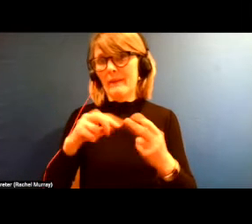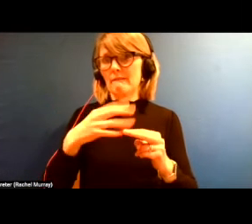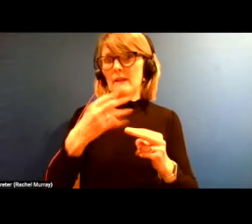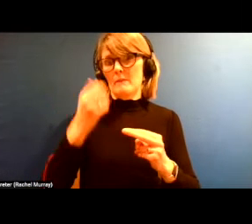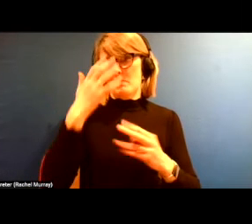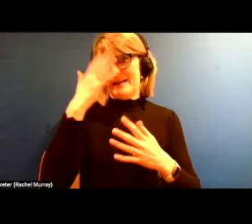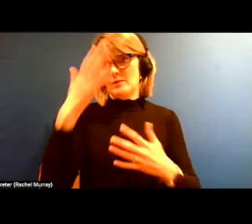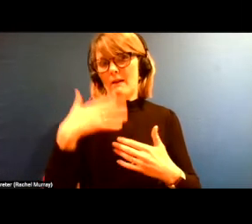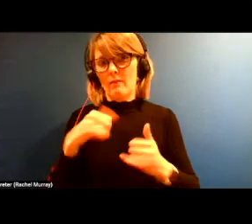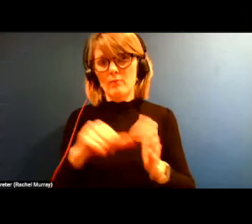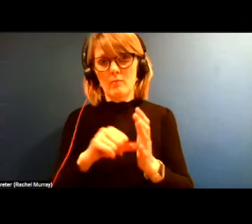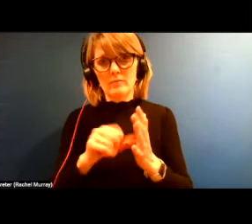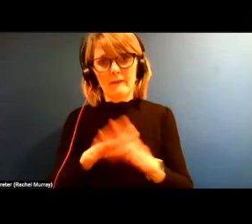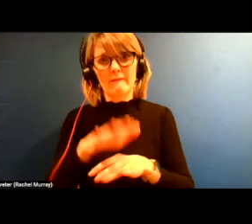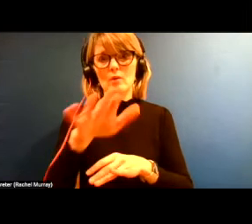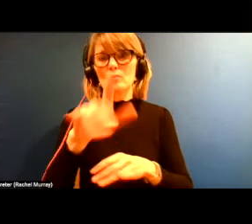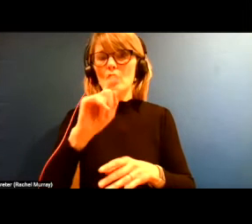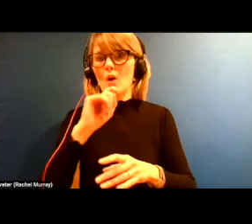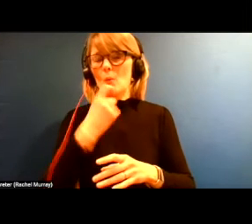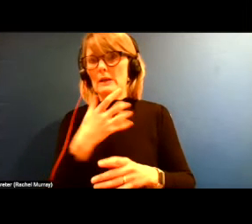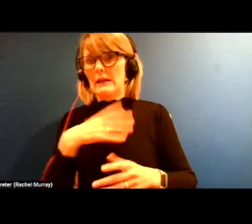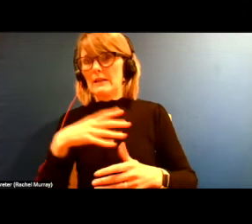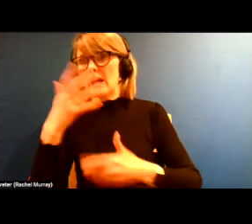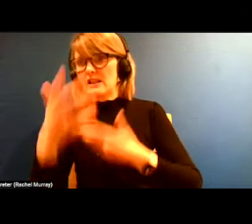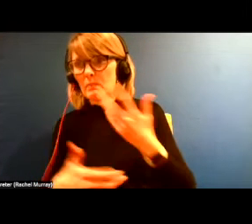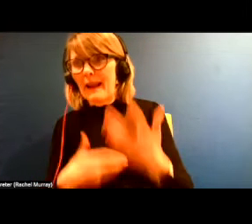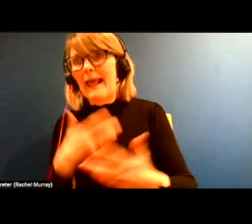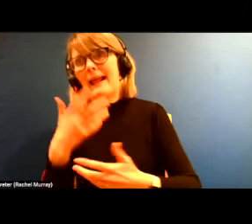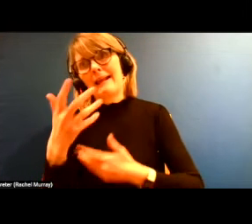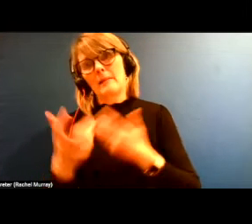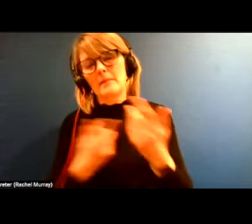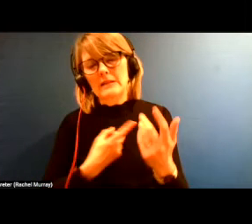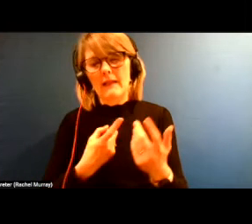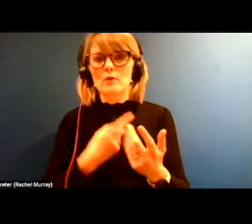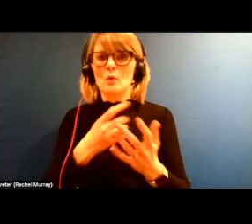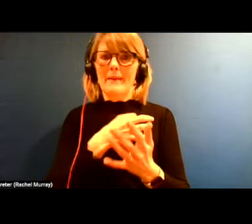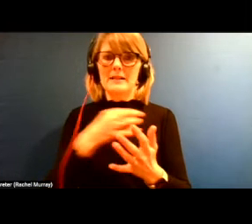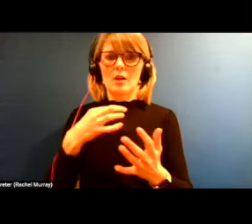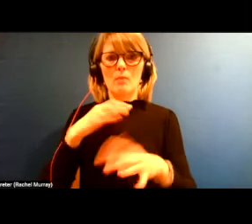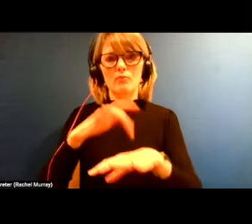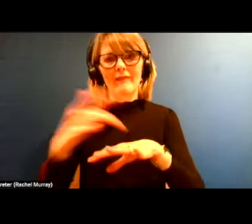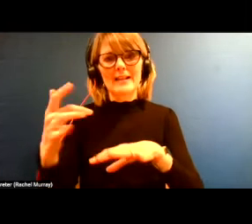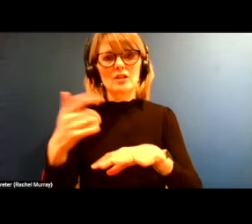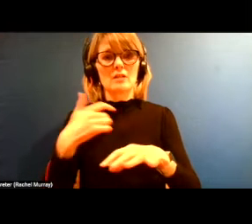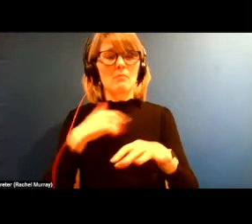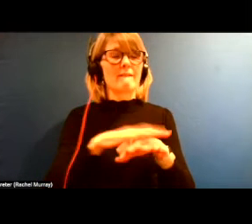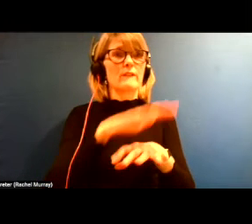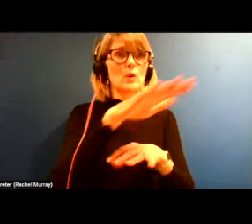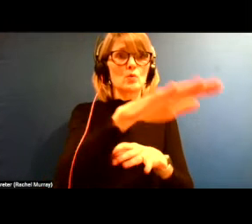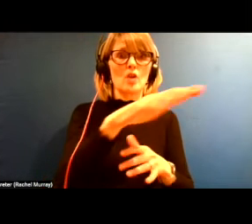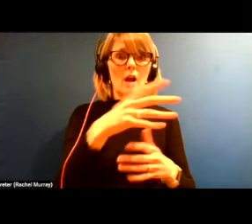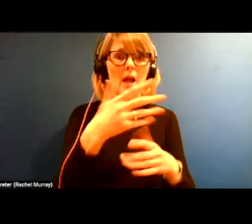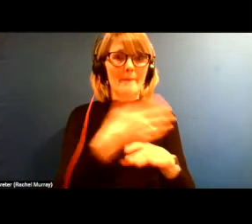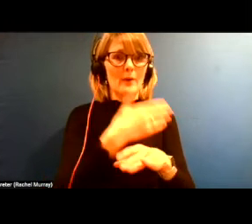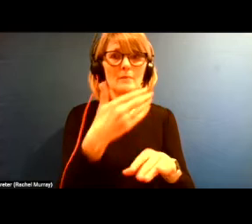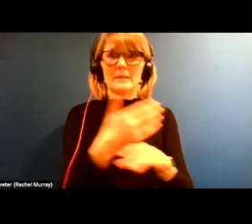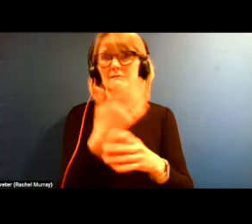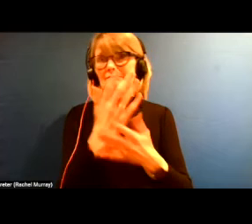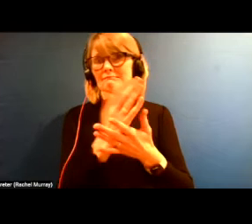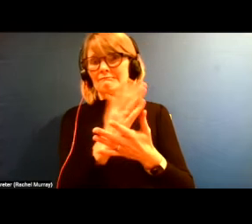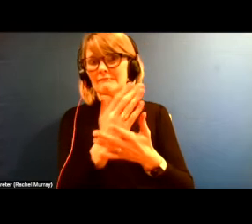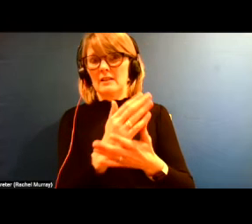again. I would face needing to explain myself to medical professionals. My future employment was uncertain, and my